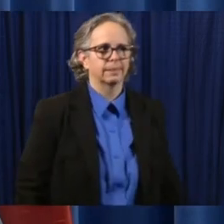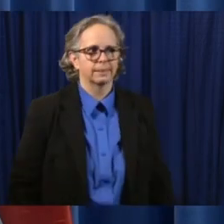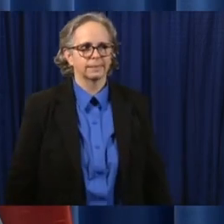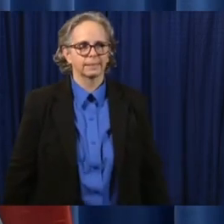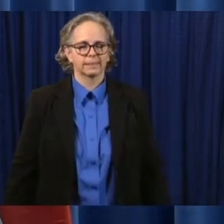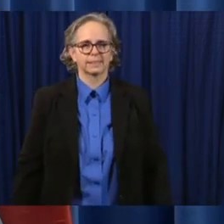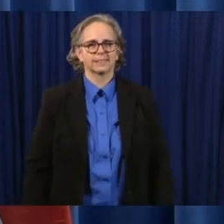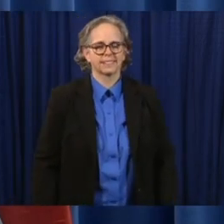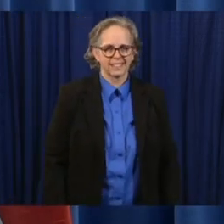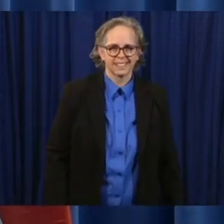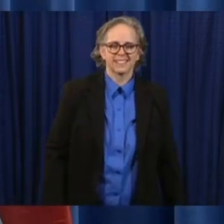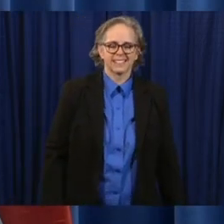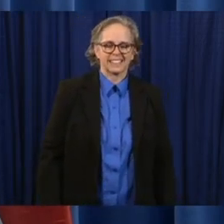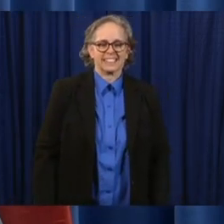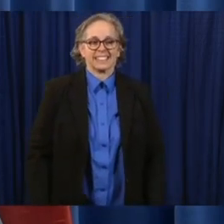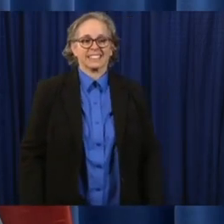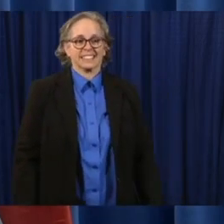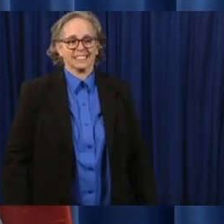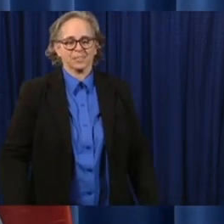We have not reached that yet.